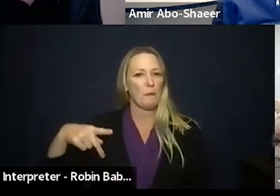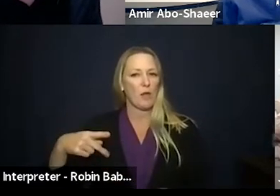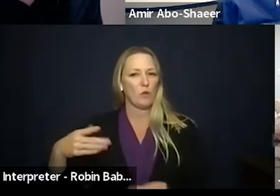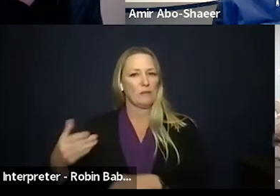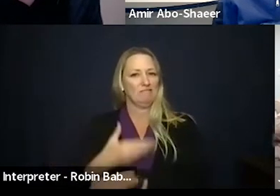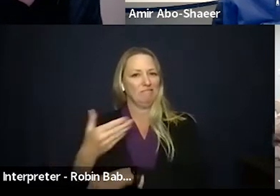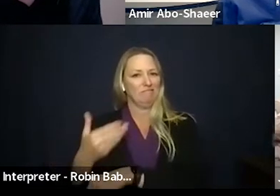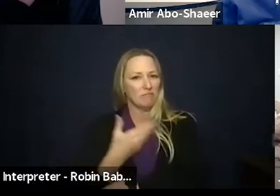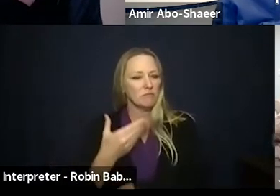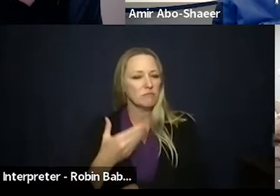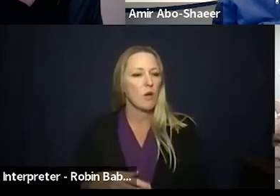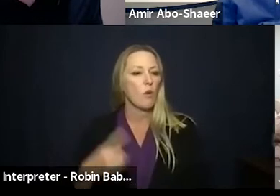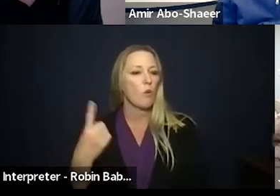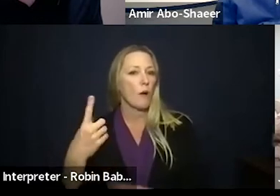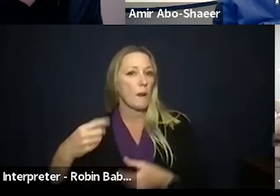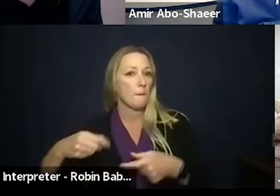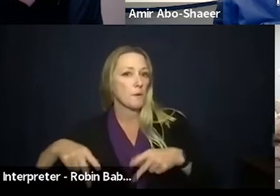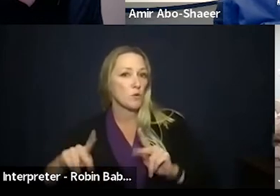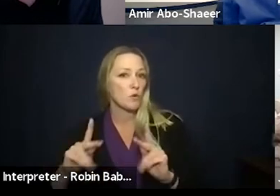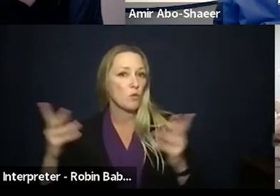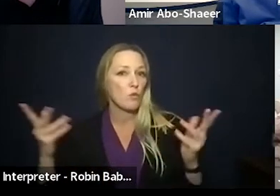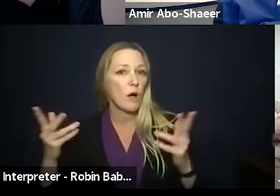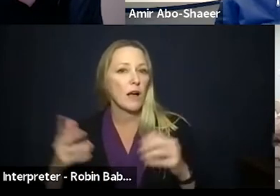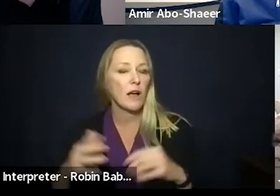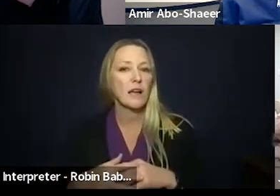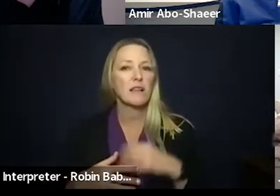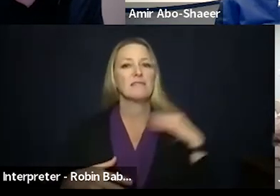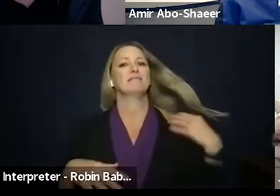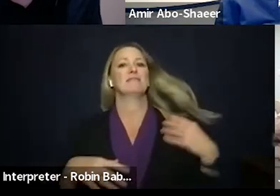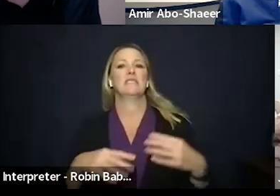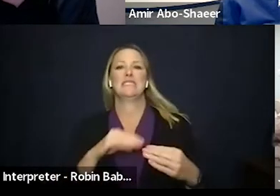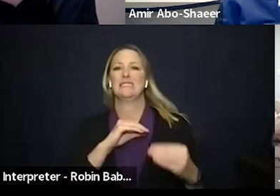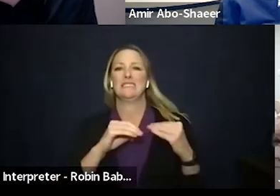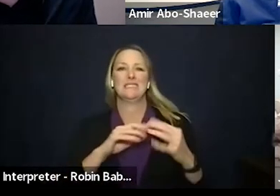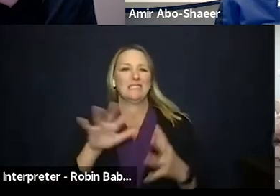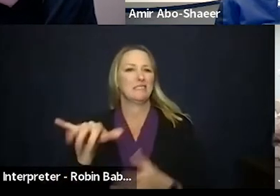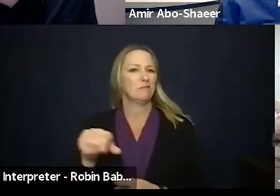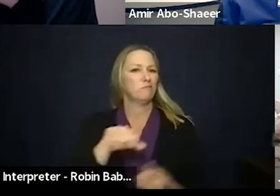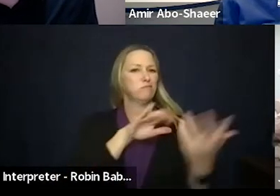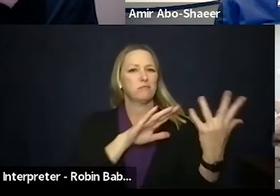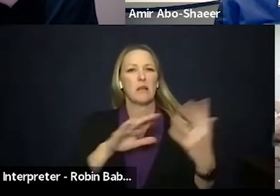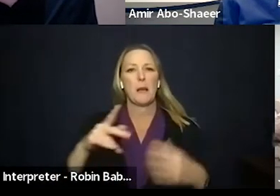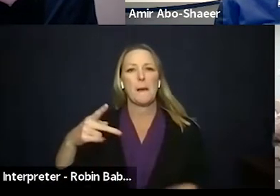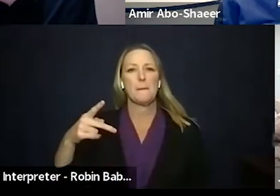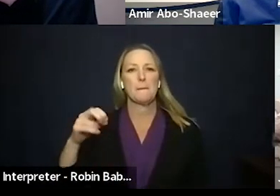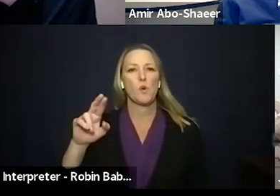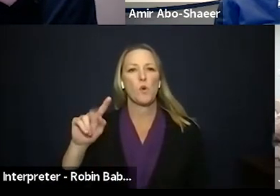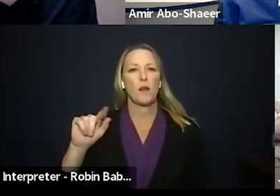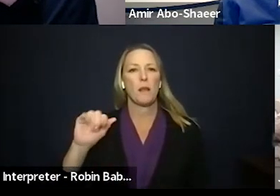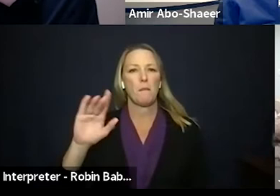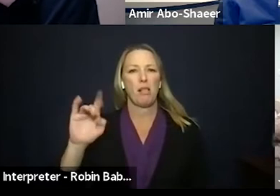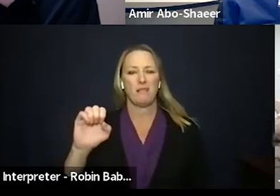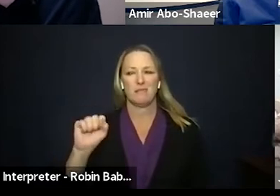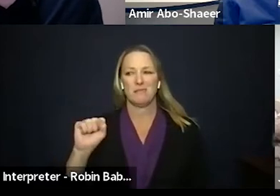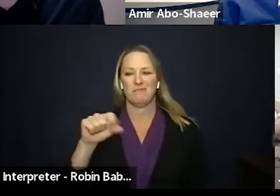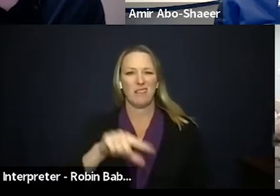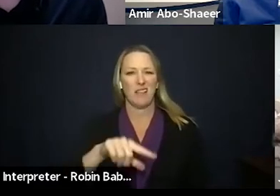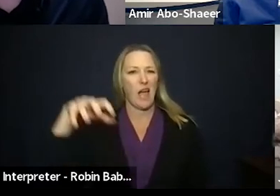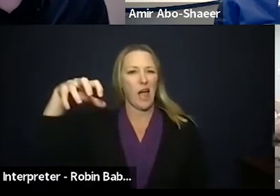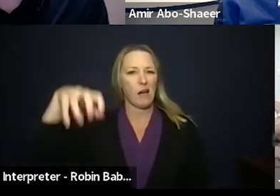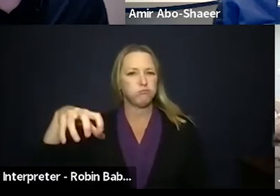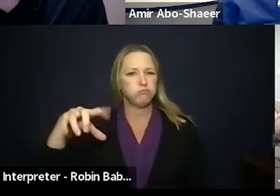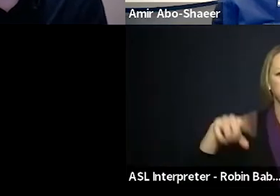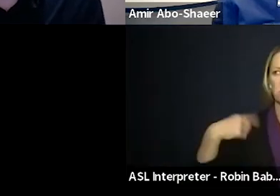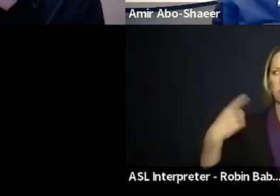the opportunities was to deal with the portables we've had portables here since 19 i don't know 70. and so